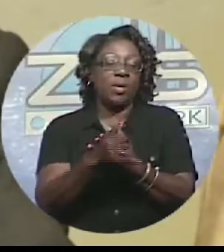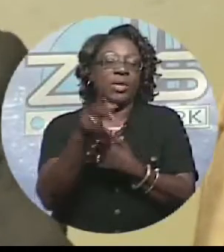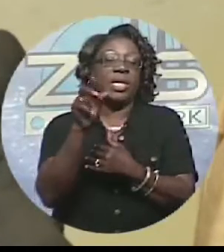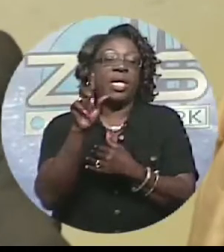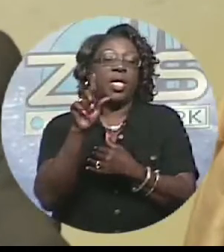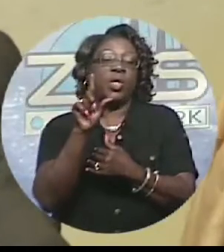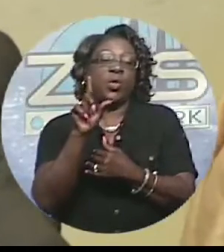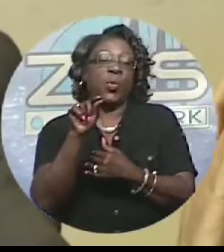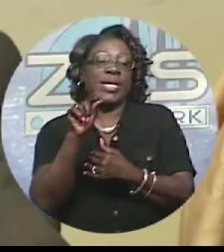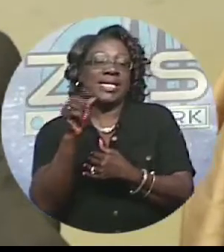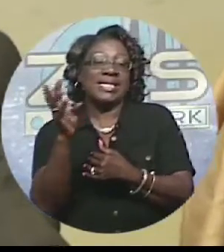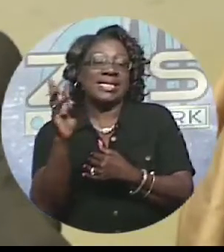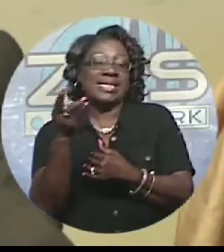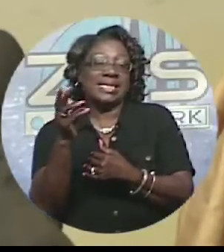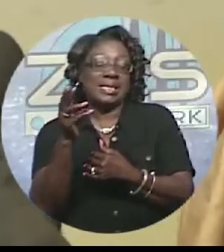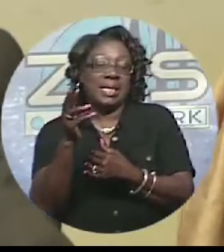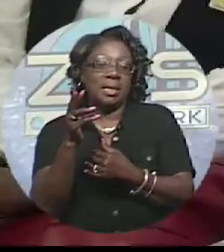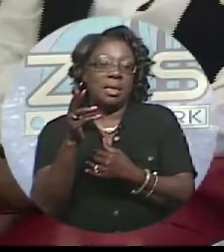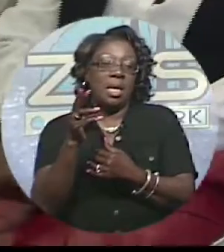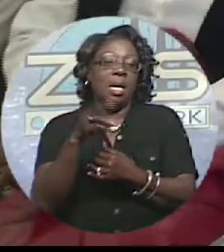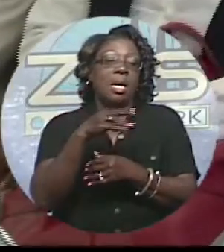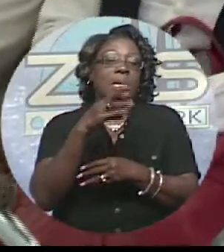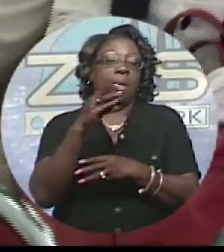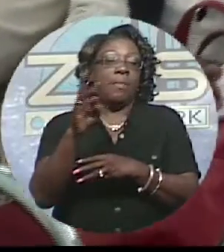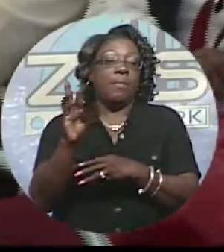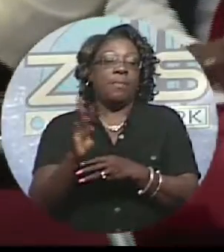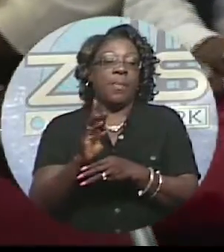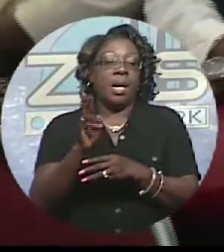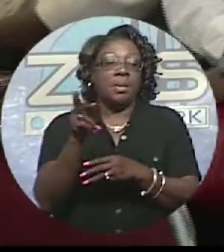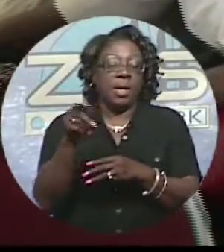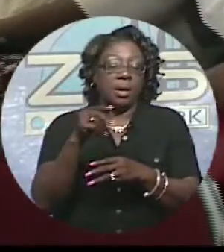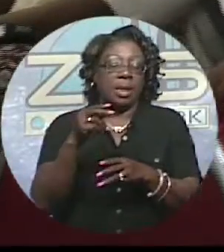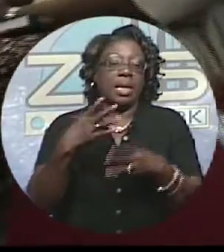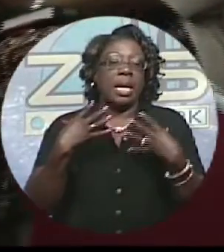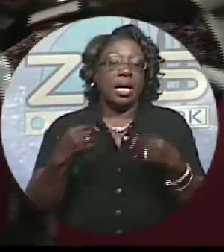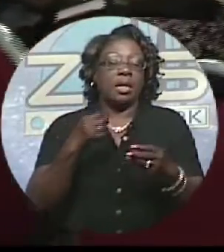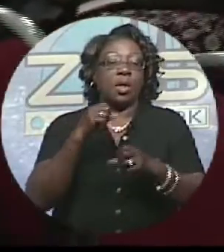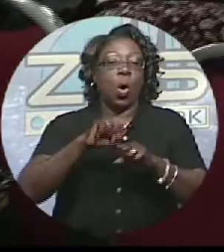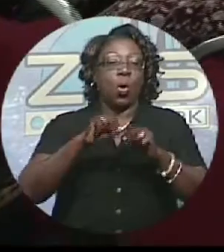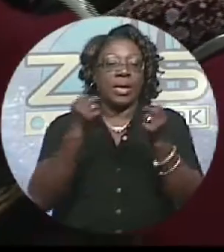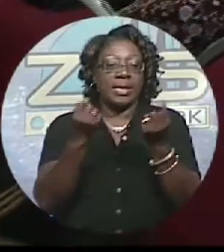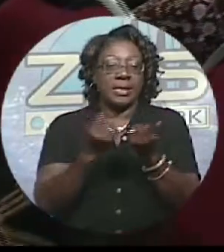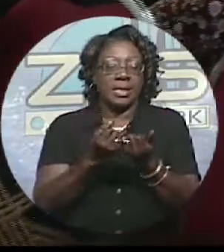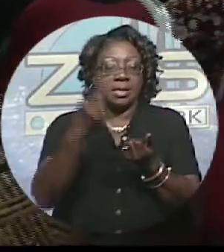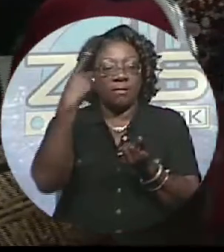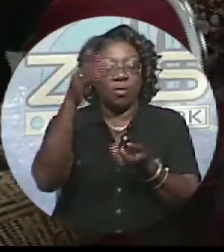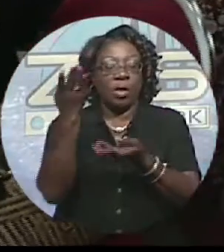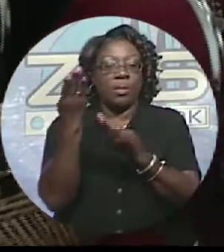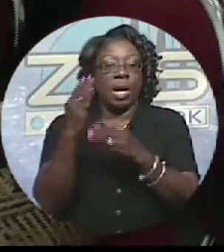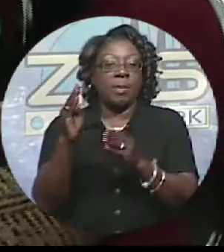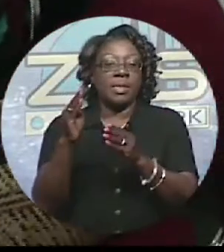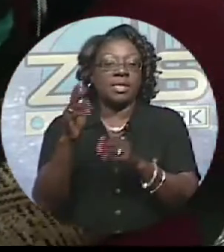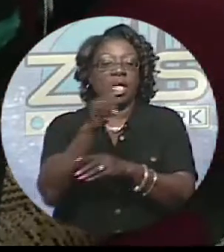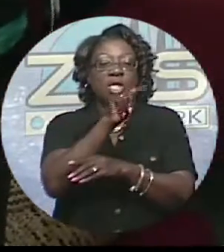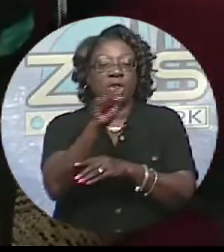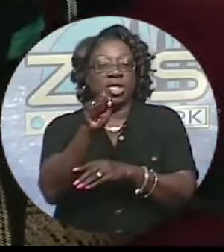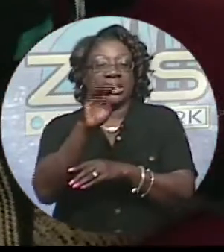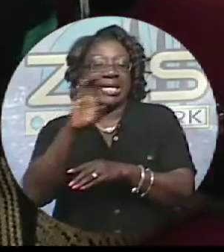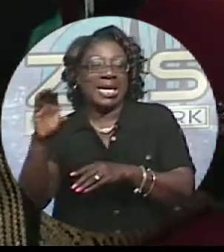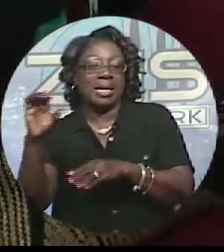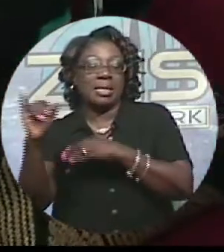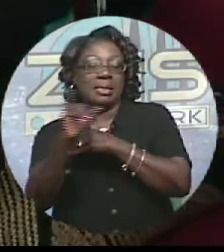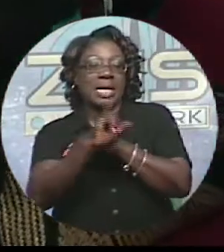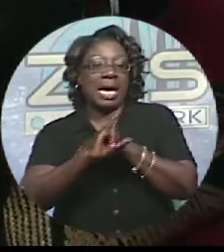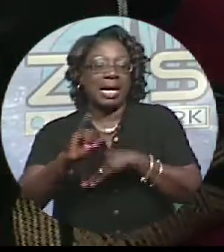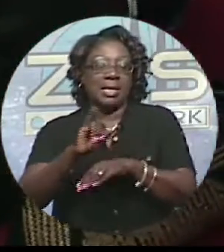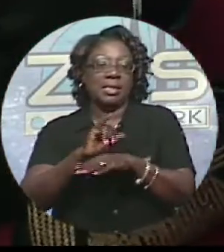2016. The Pan American Health Organization representative for the Bahamas and the Turks and Caicos Islands underscored the importance of